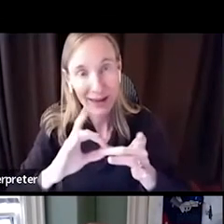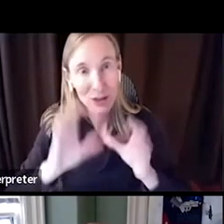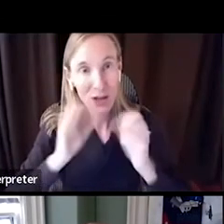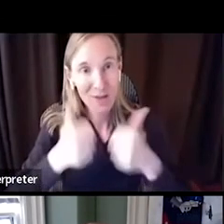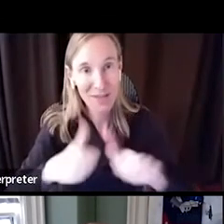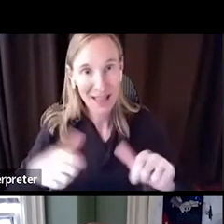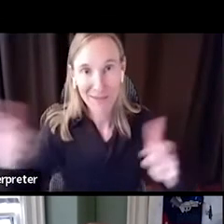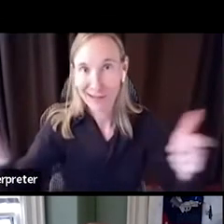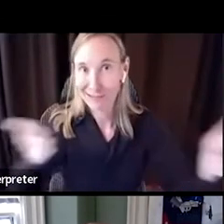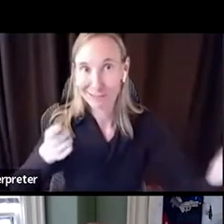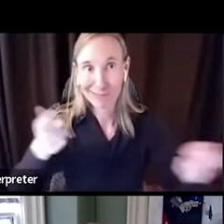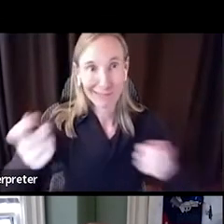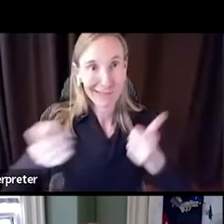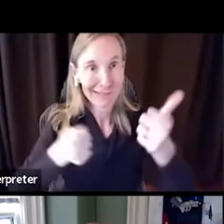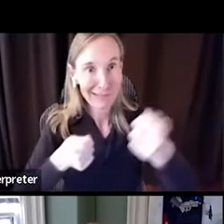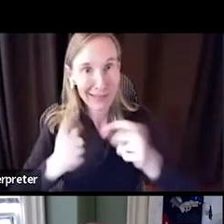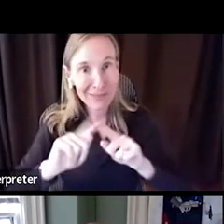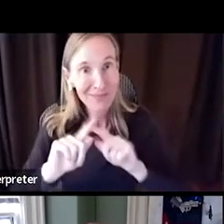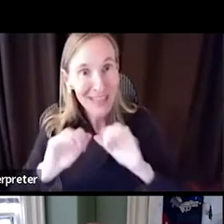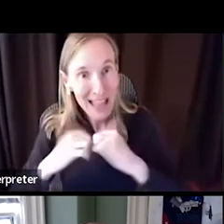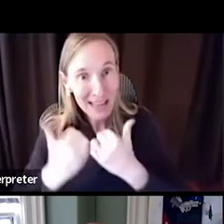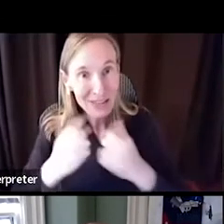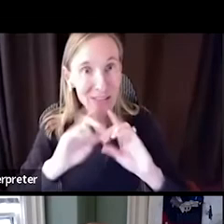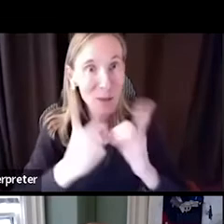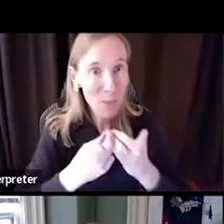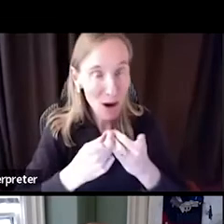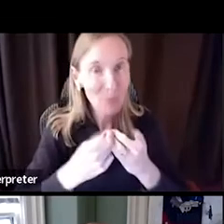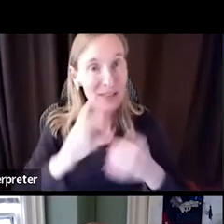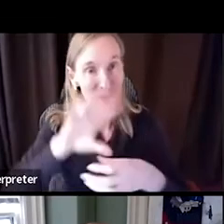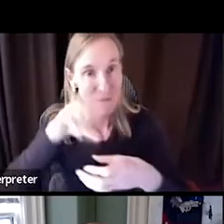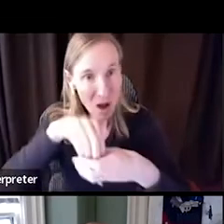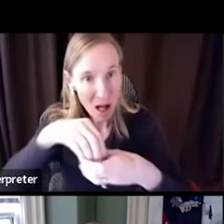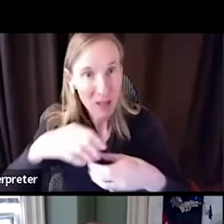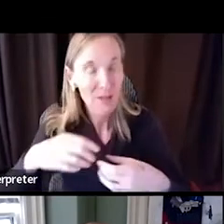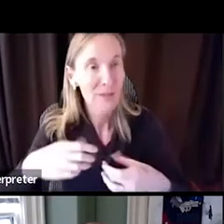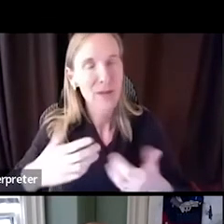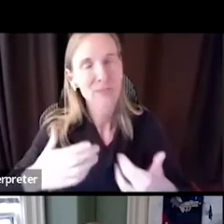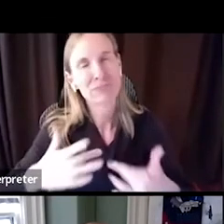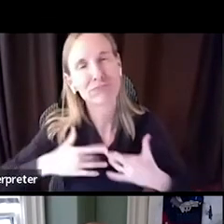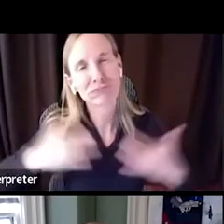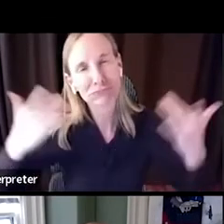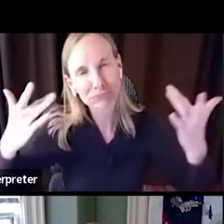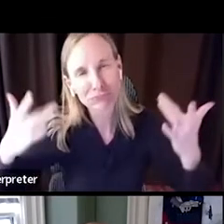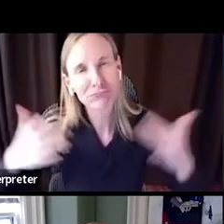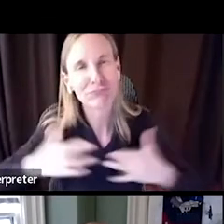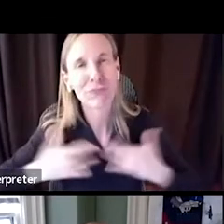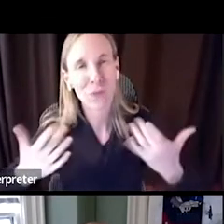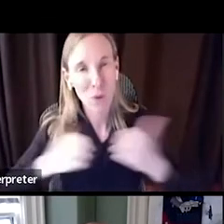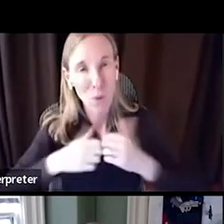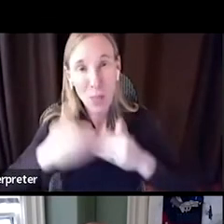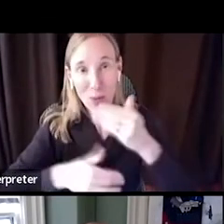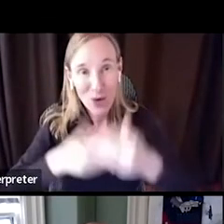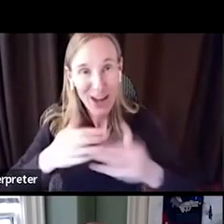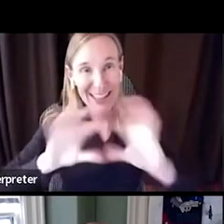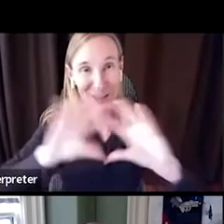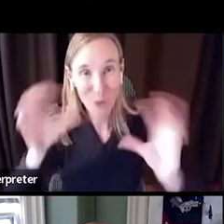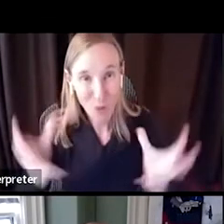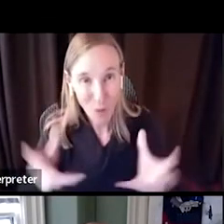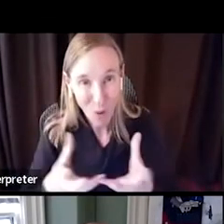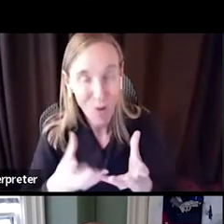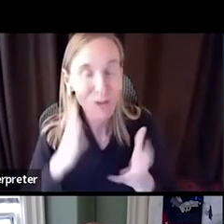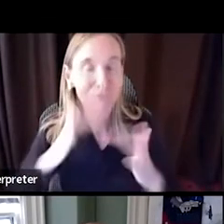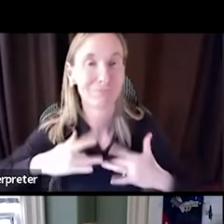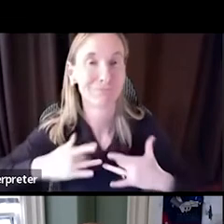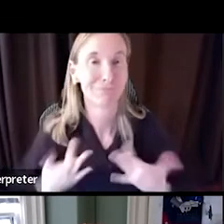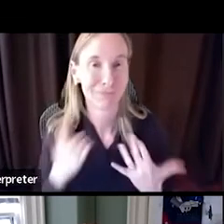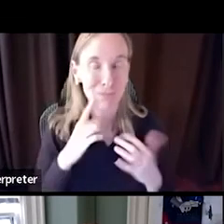the agencies and departments that are involved, and that we are very pleased with the process on the whole and pleased to be